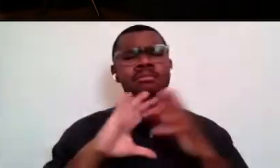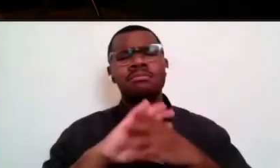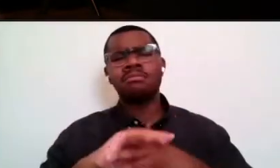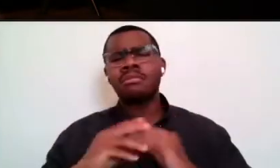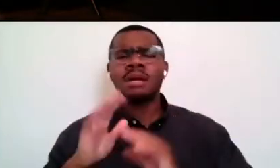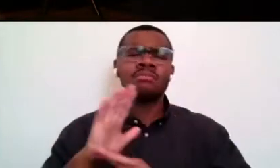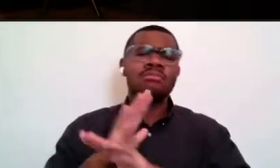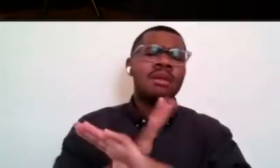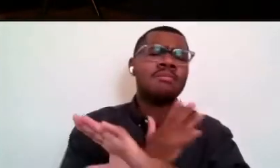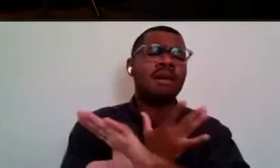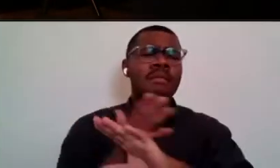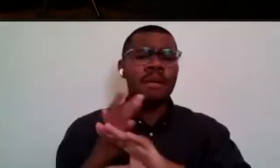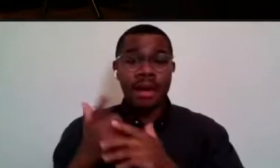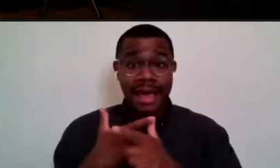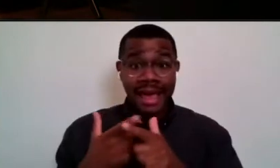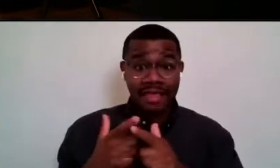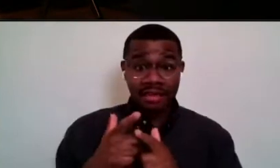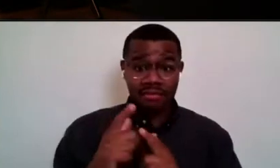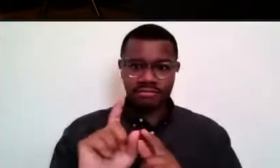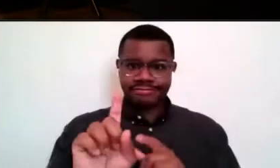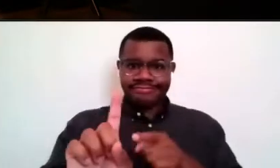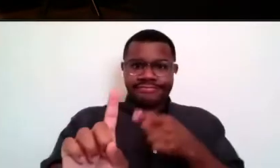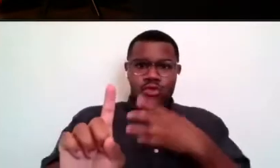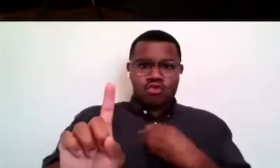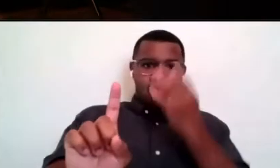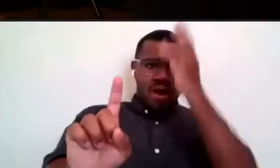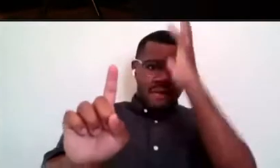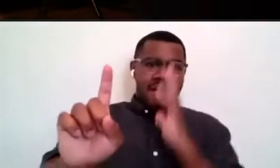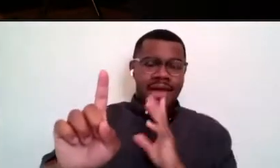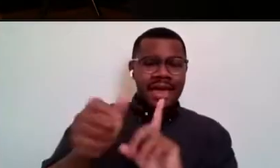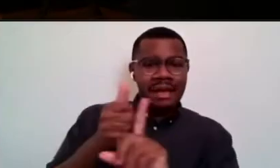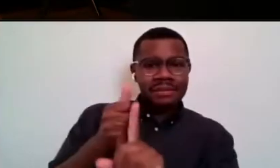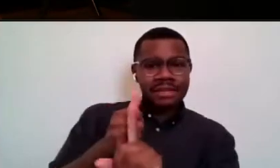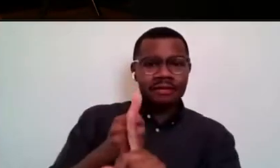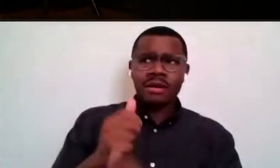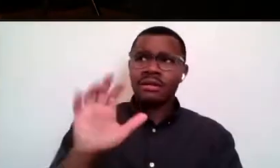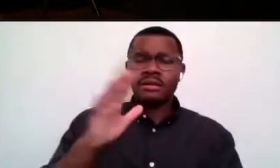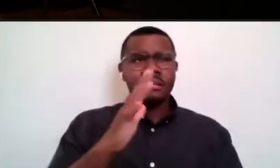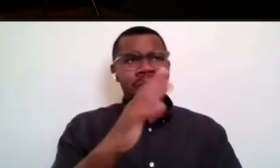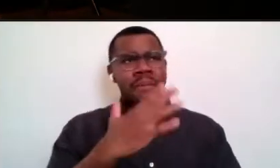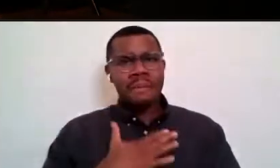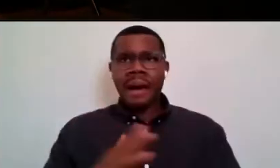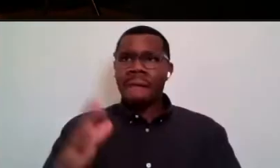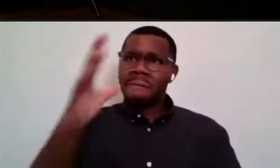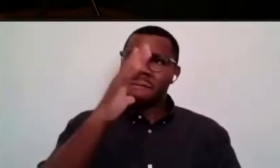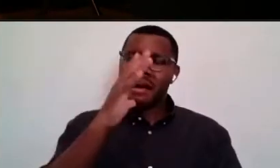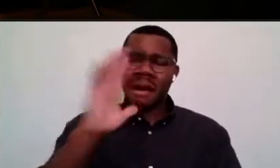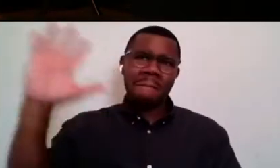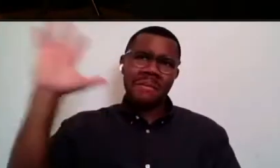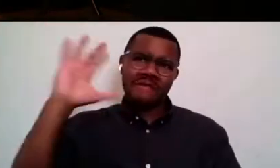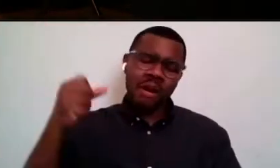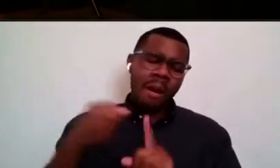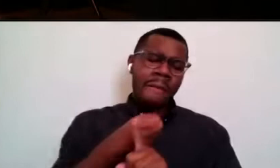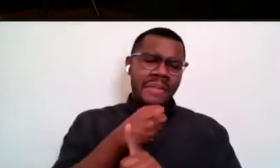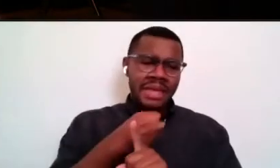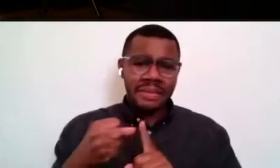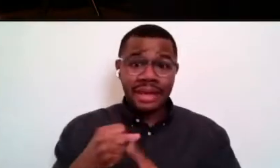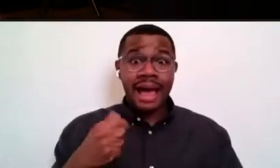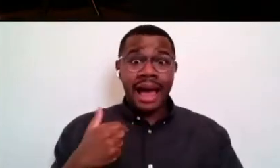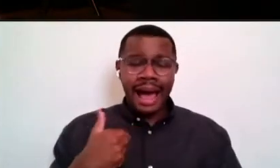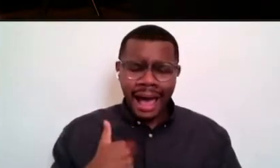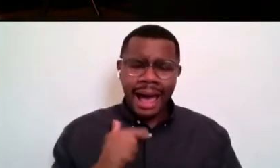know, my mother used to beat me. You know, I was the baby. And the whole room is like, I was the baby. And these brothers are like,